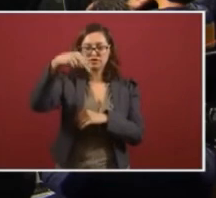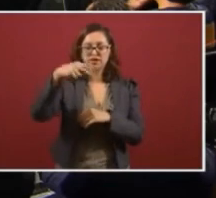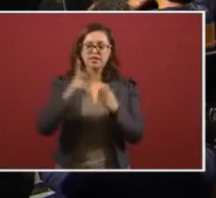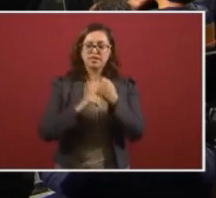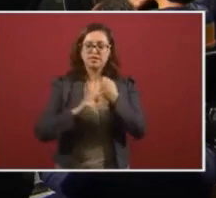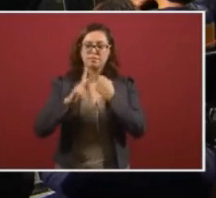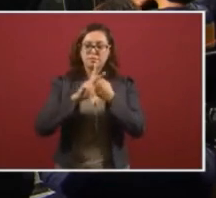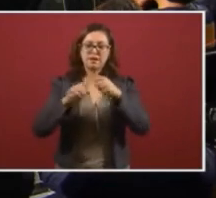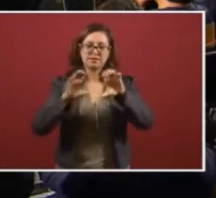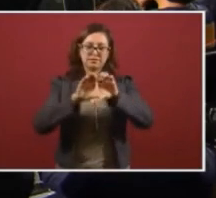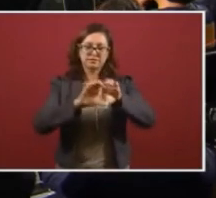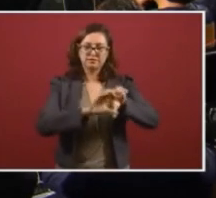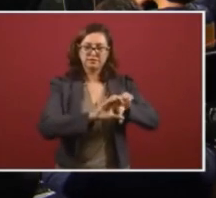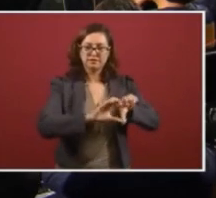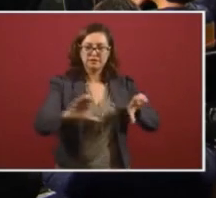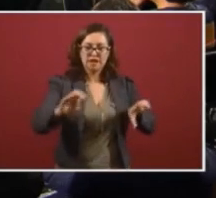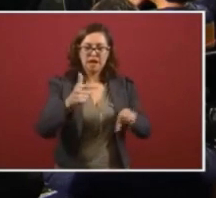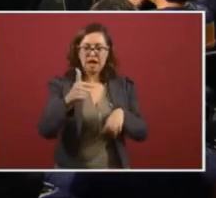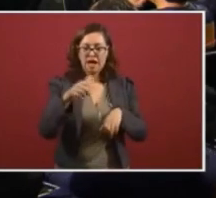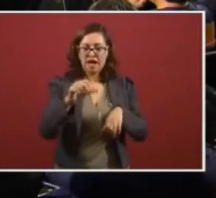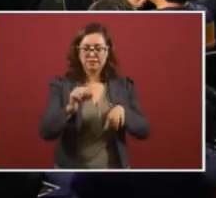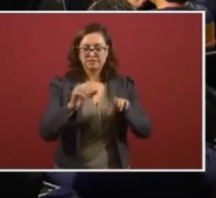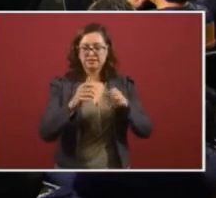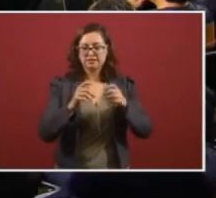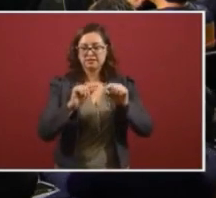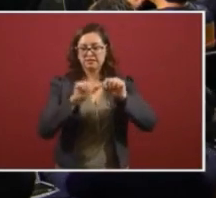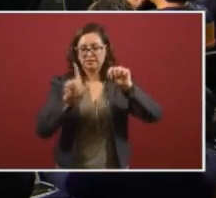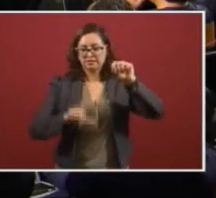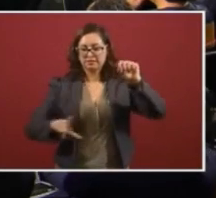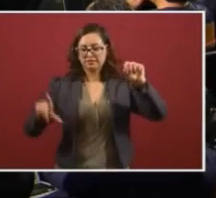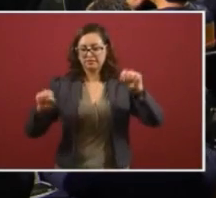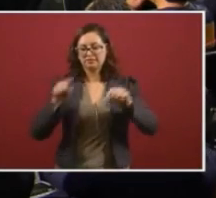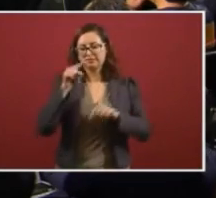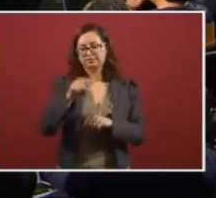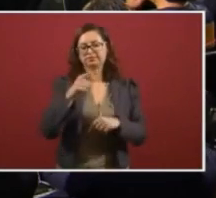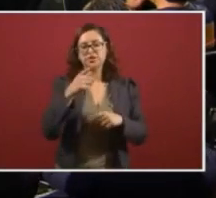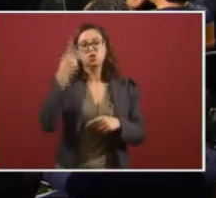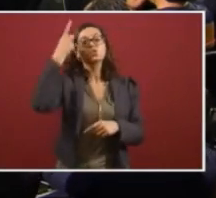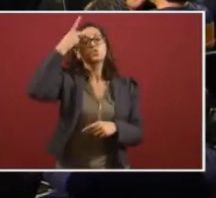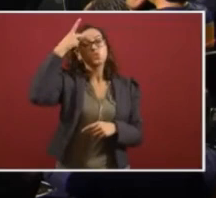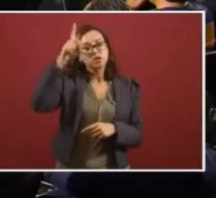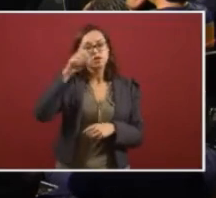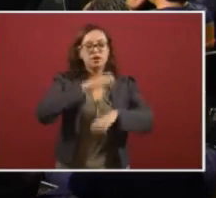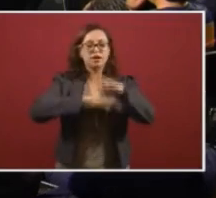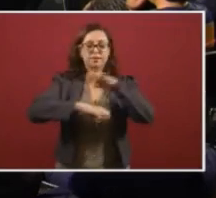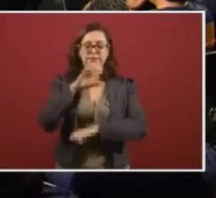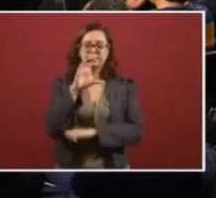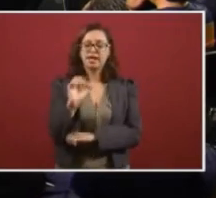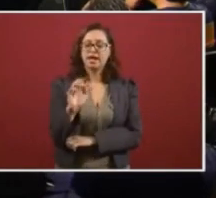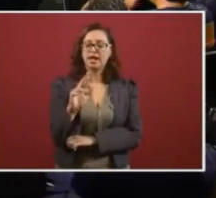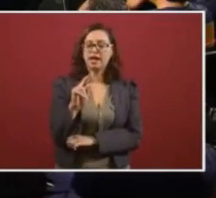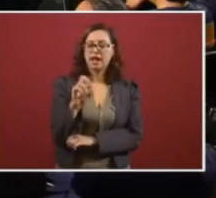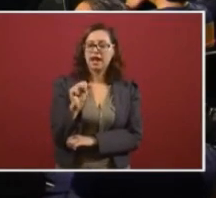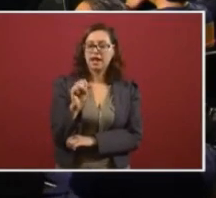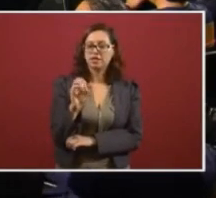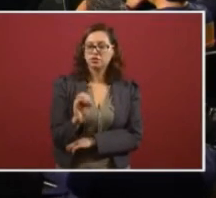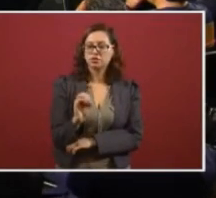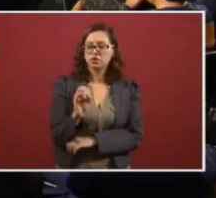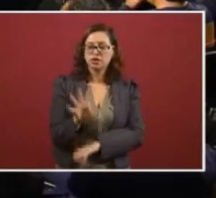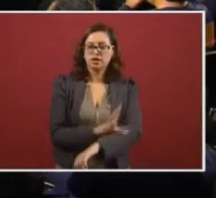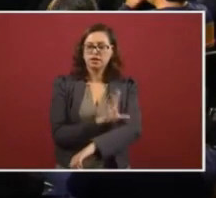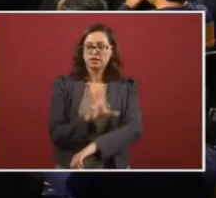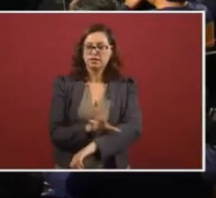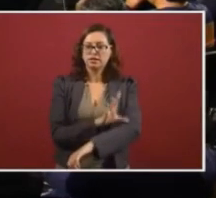say in the north part of the country, a gas duct that has energy.